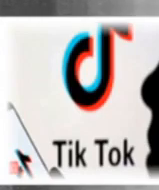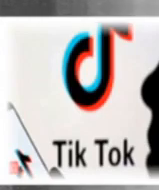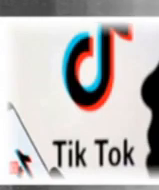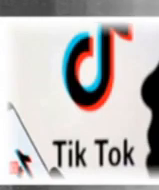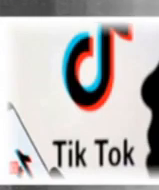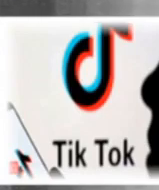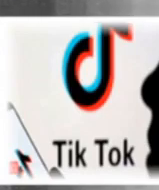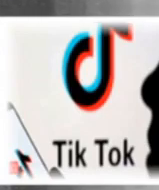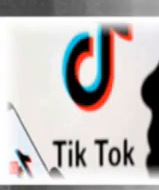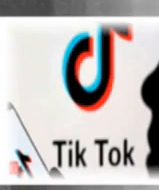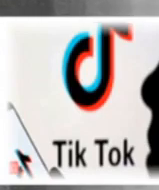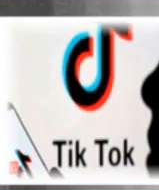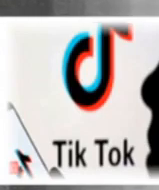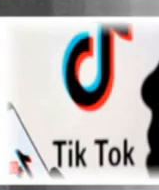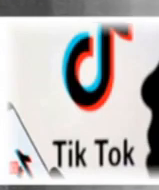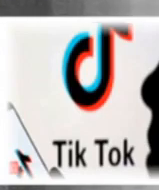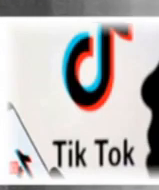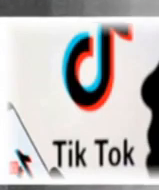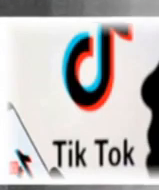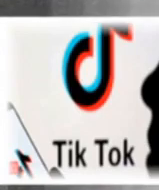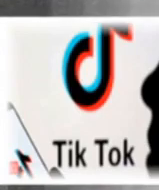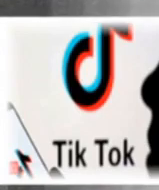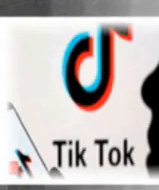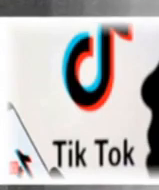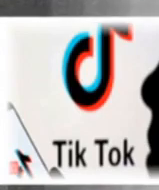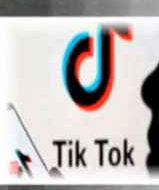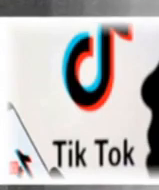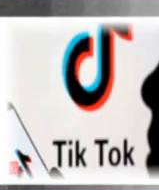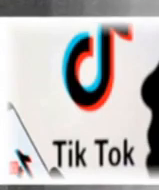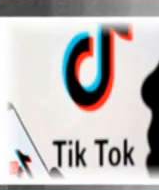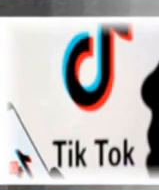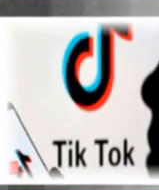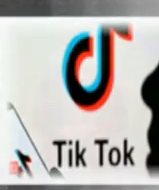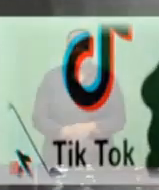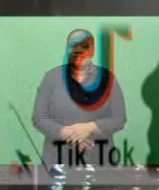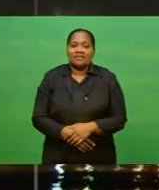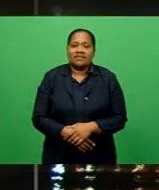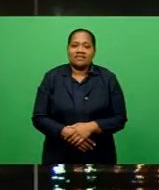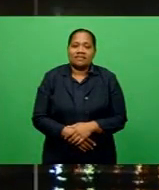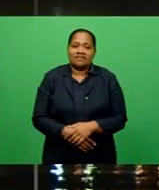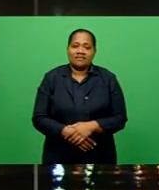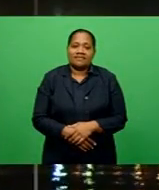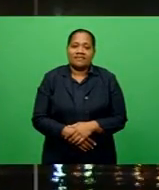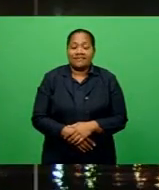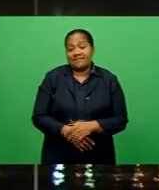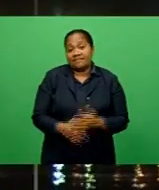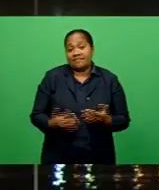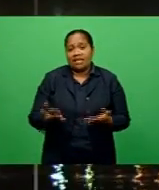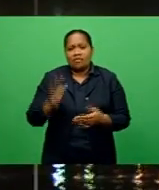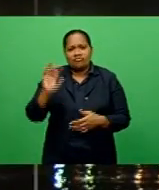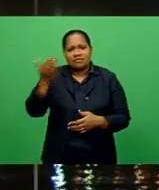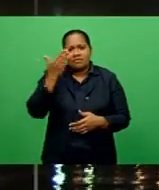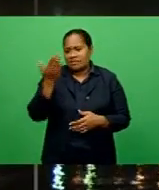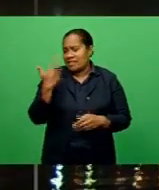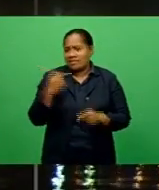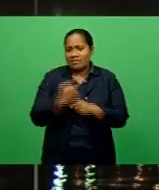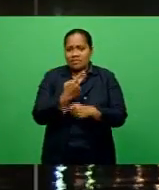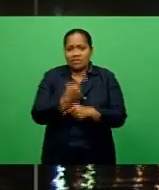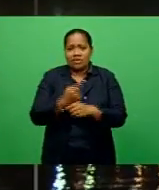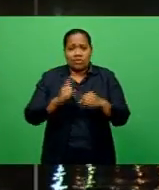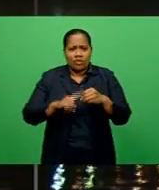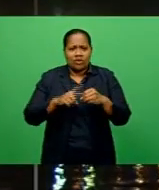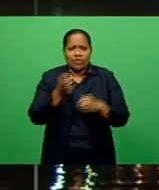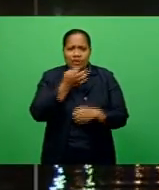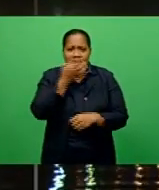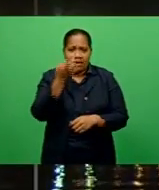on social media? You can visit our FBC News website to answer. And very quickly, just results from our last week's poll question. We had